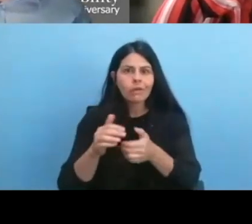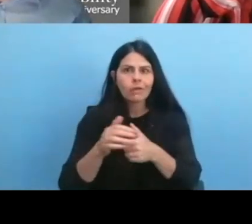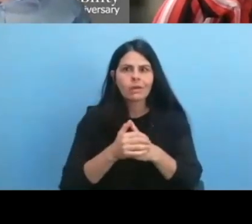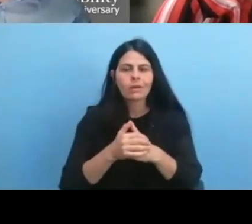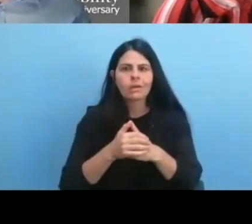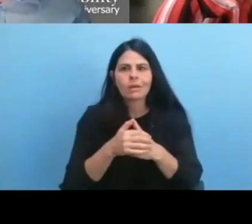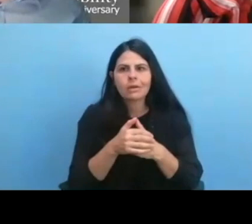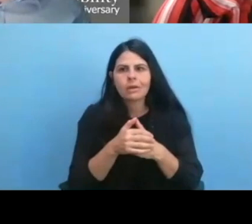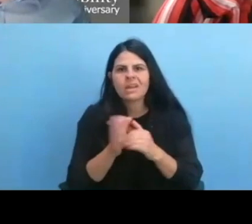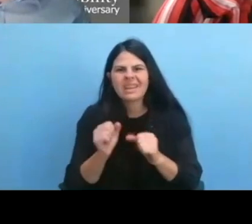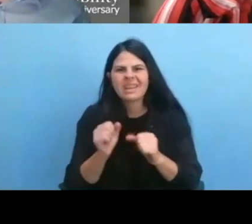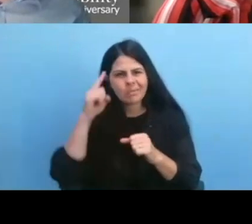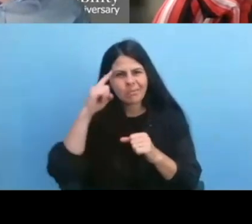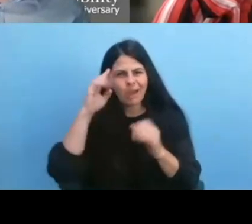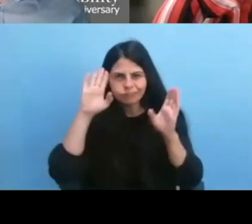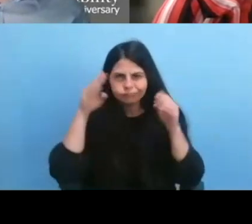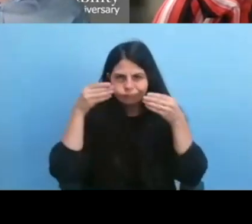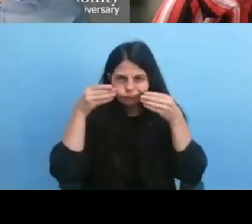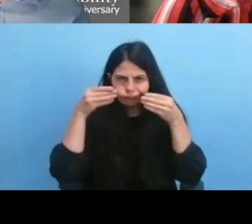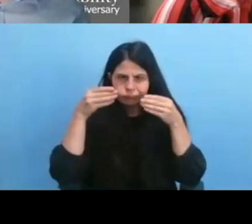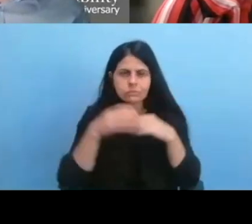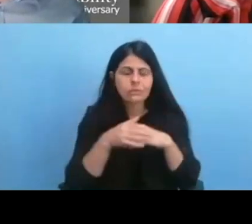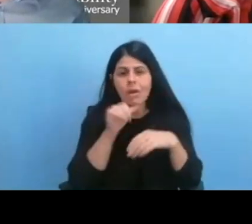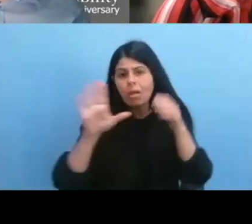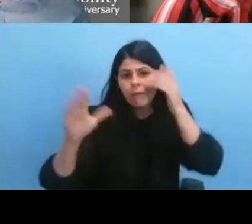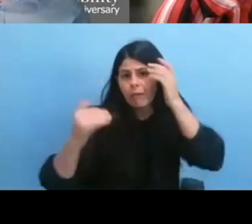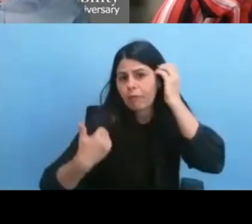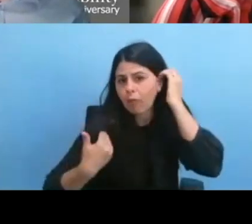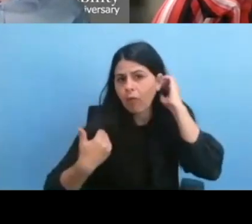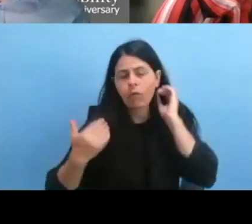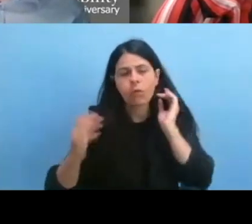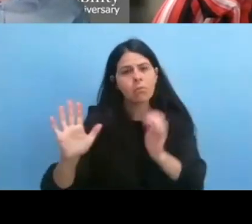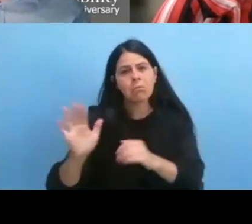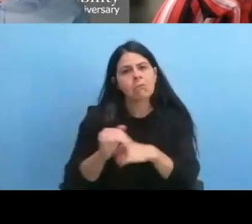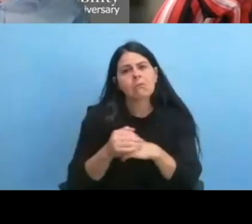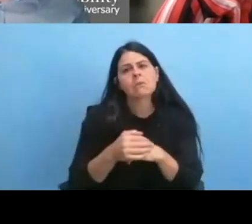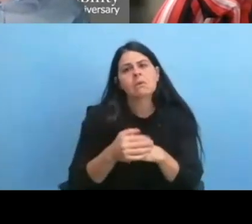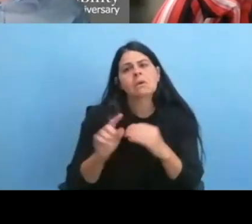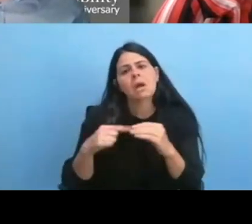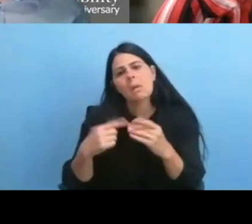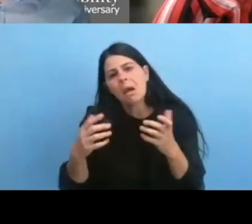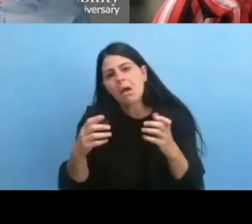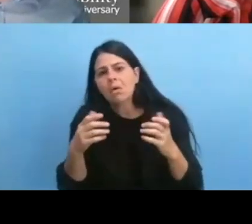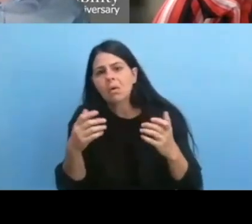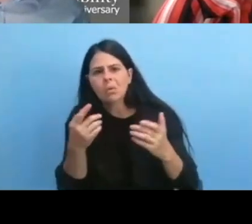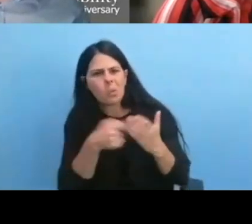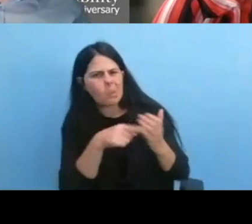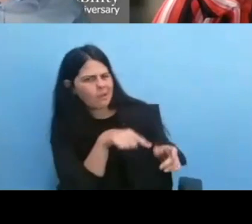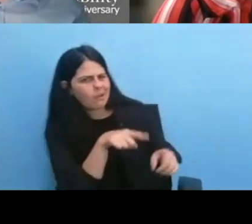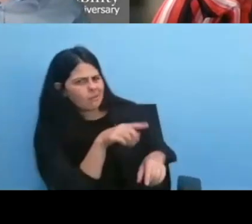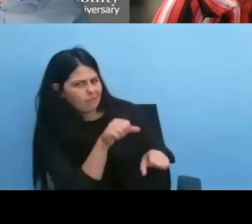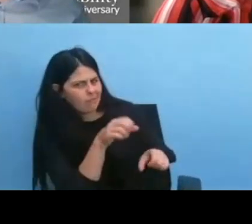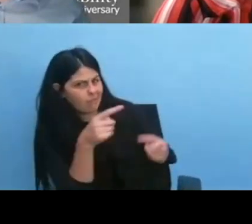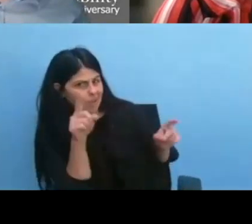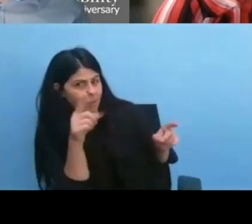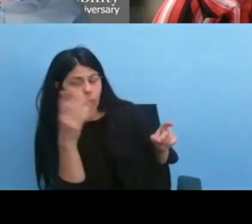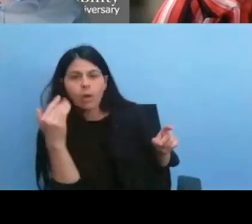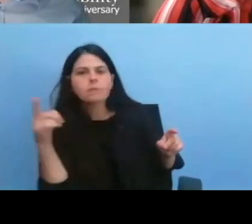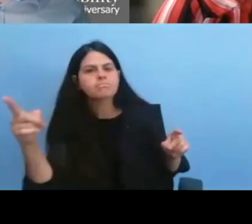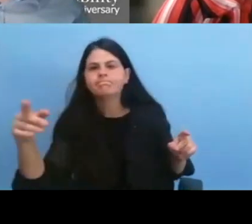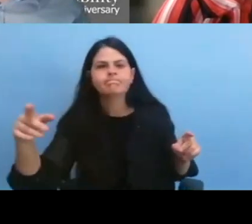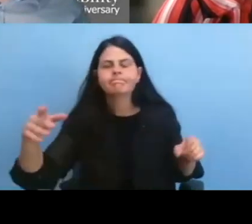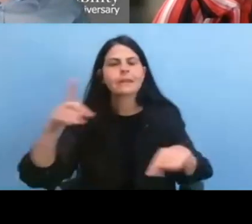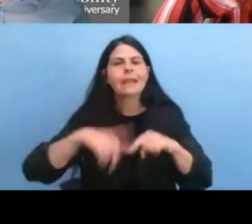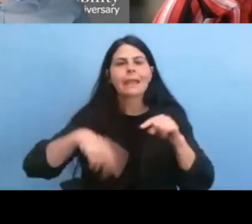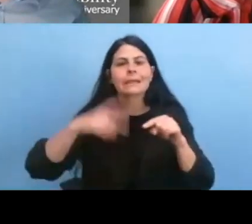be narrow-minded through no fault of their own about what is accomplishable because they haven't seen it before and can't